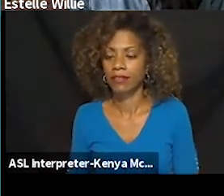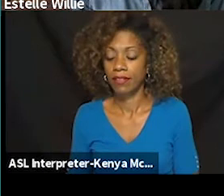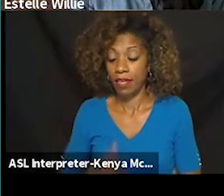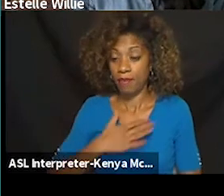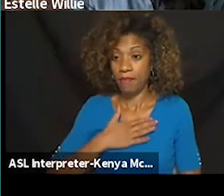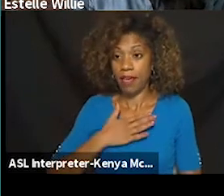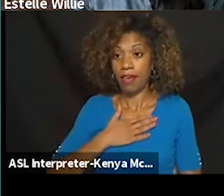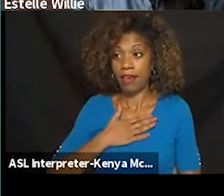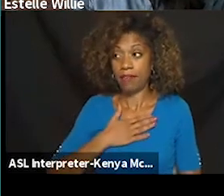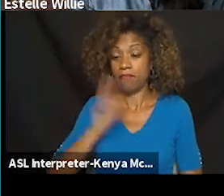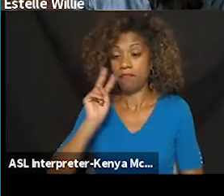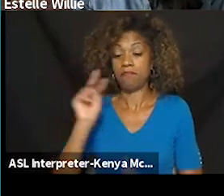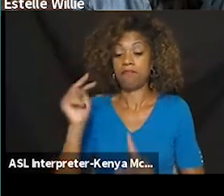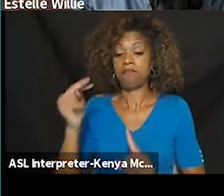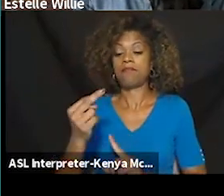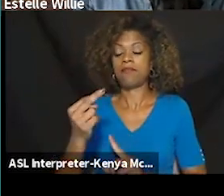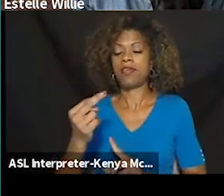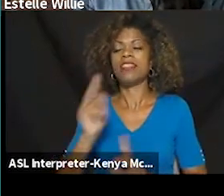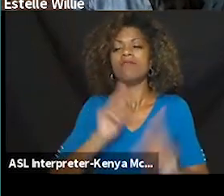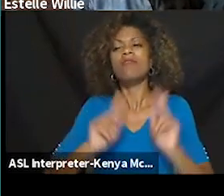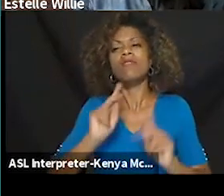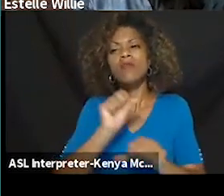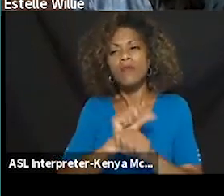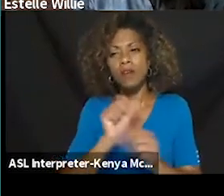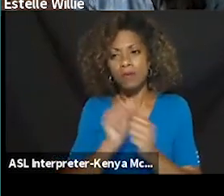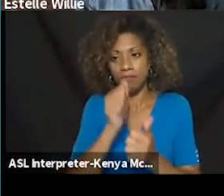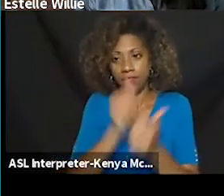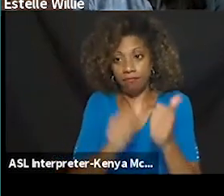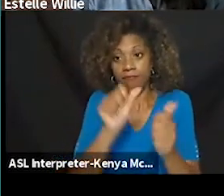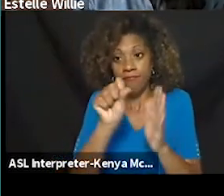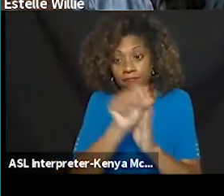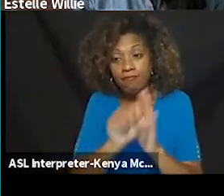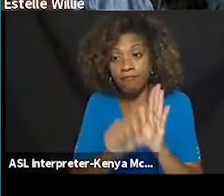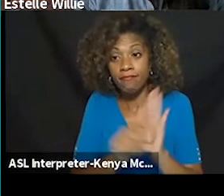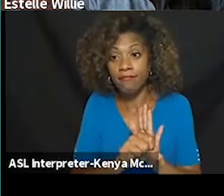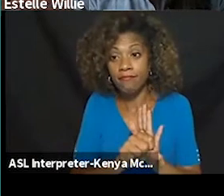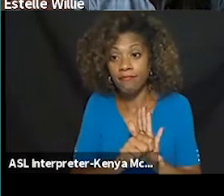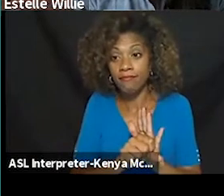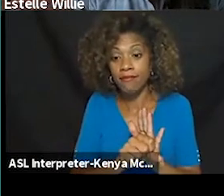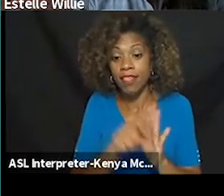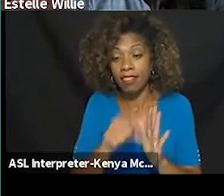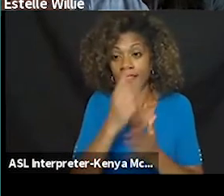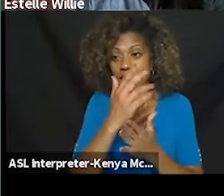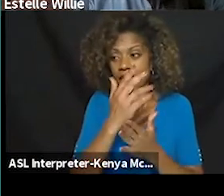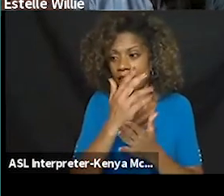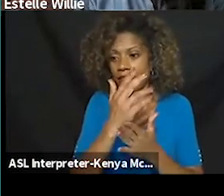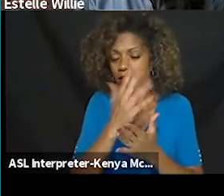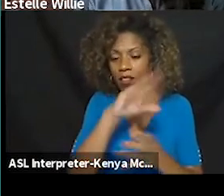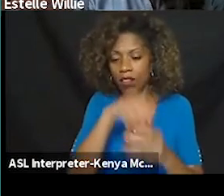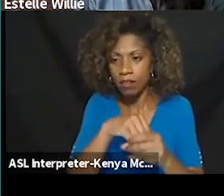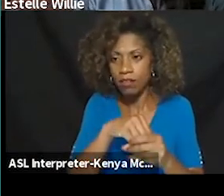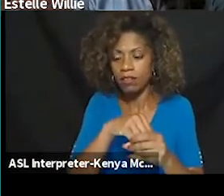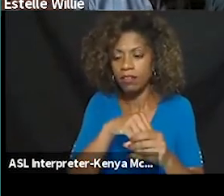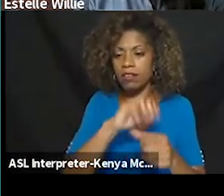we worked with in each state, they are part of the COVID-19 response